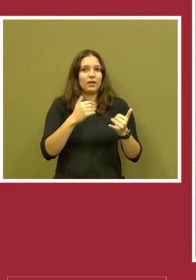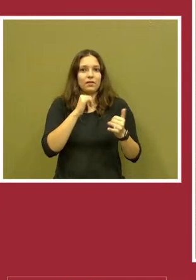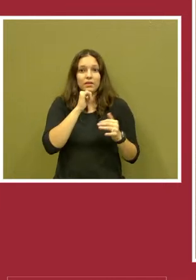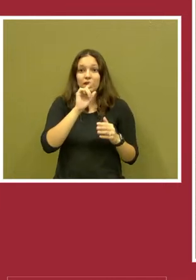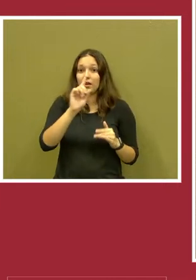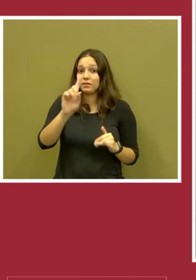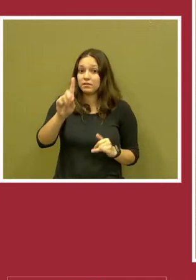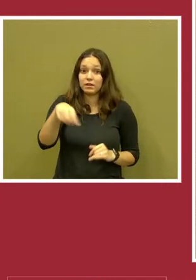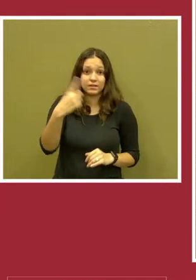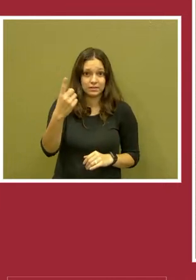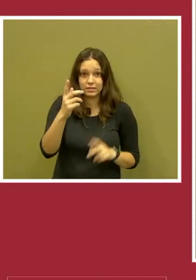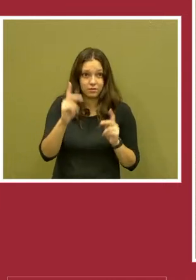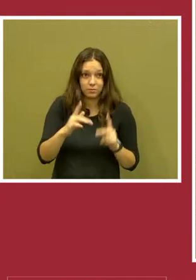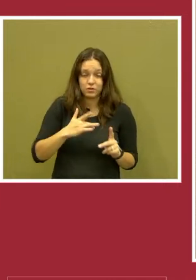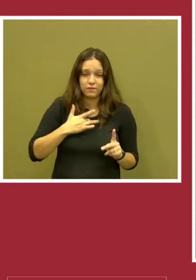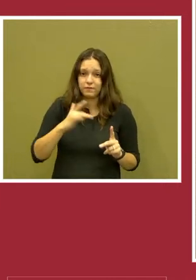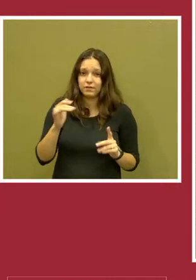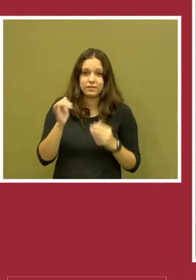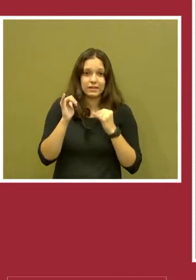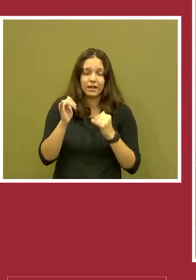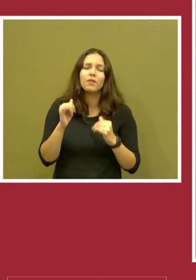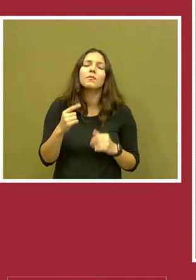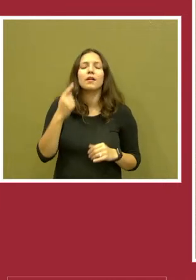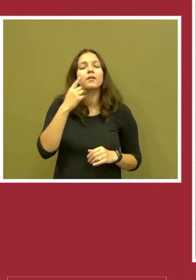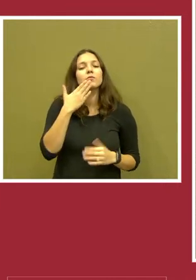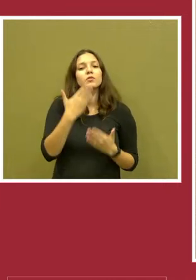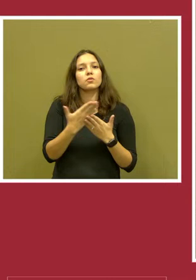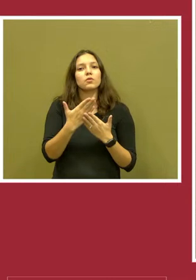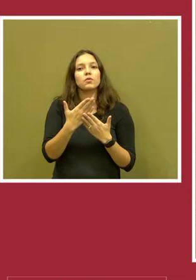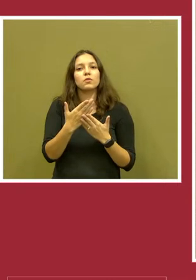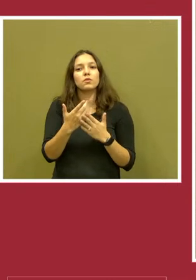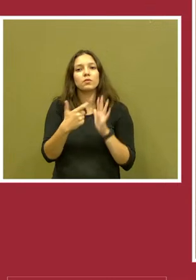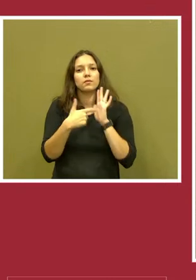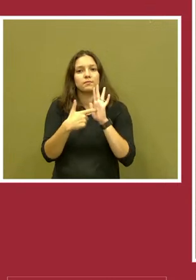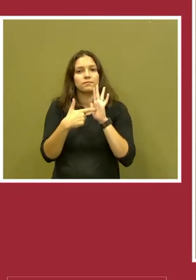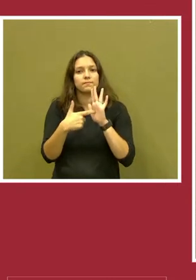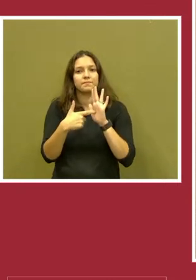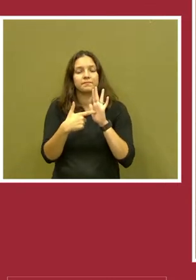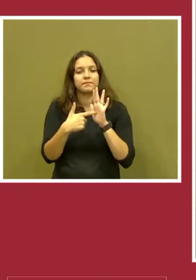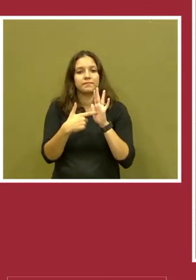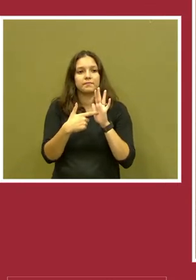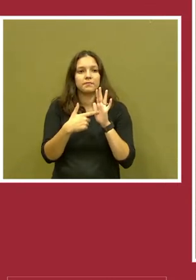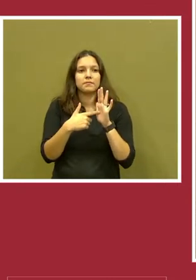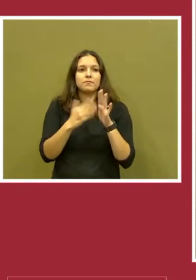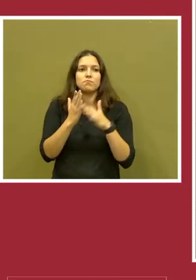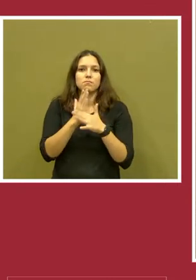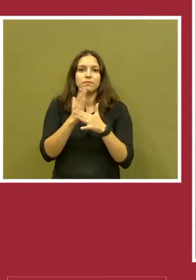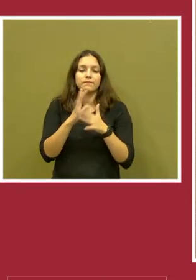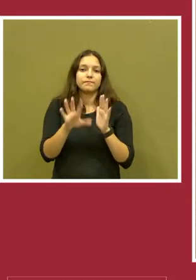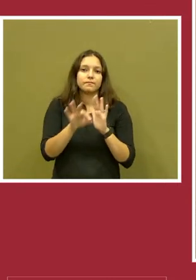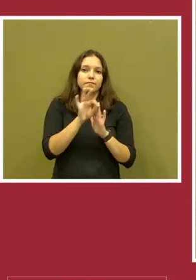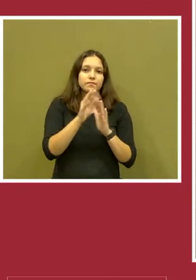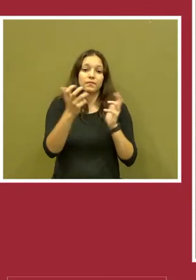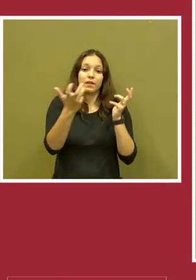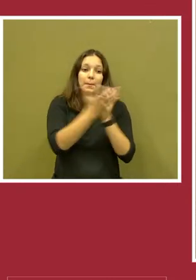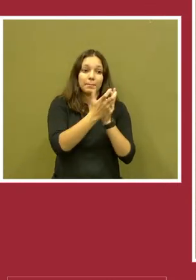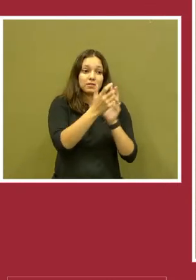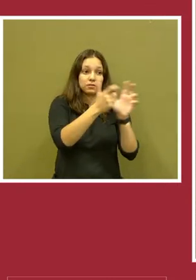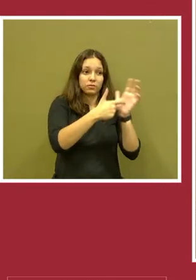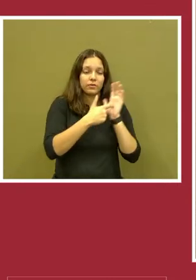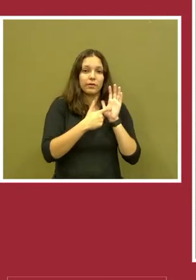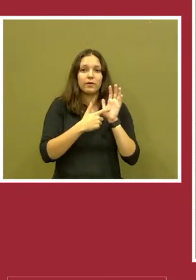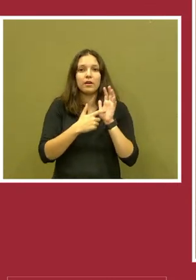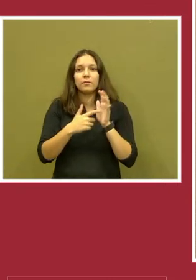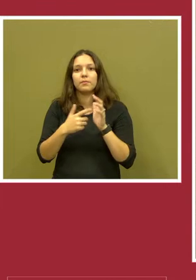member felt that way. And so I think that was a good sign that the medium that we found that meets those requirements and also